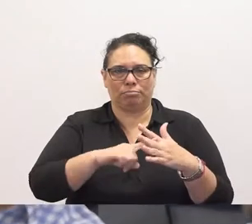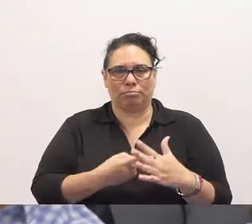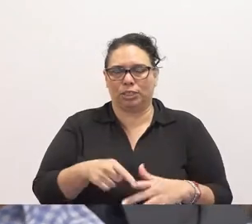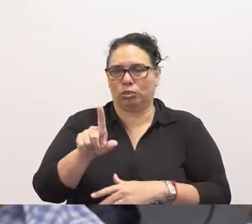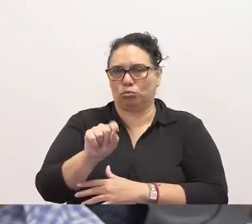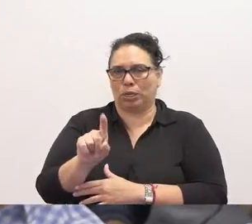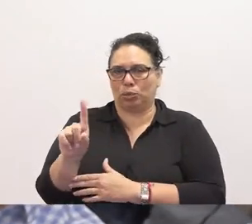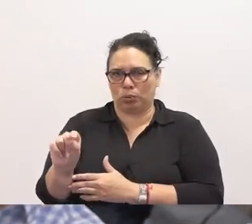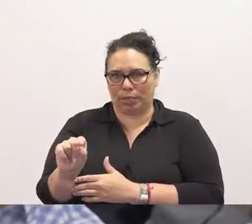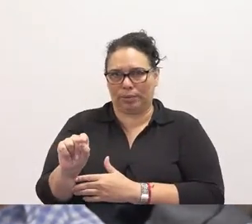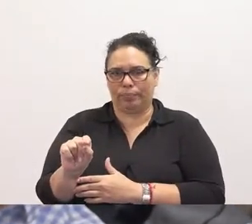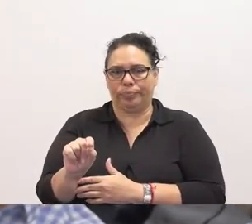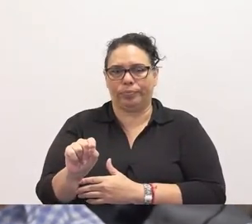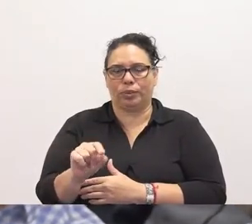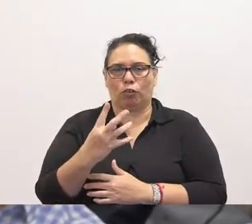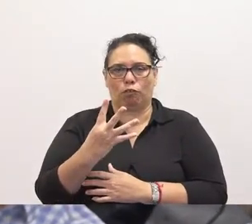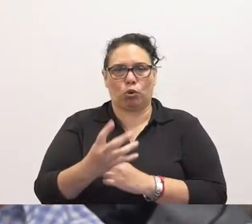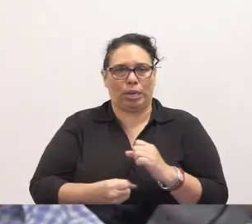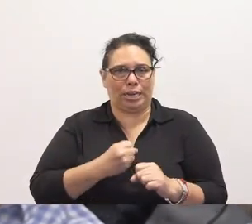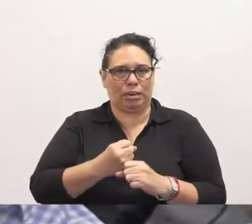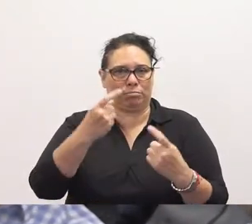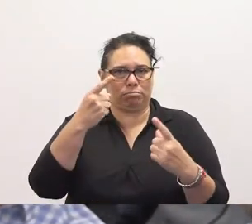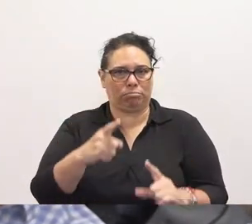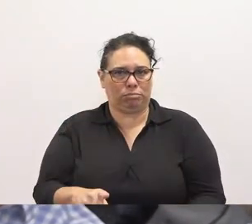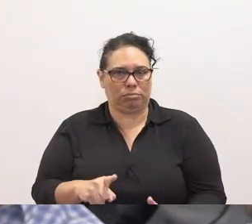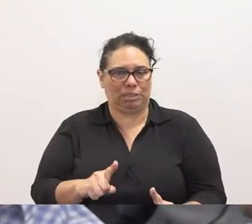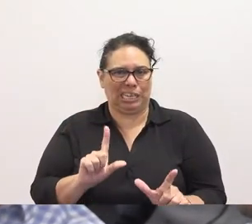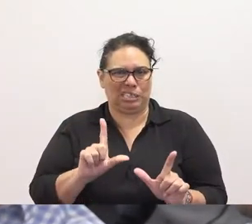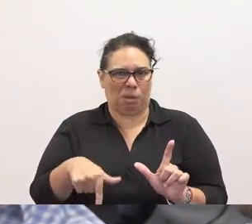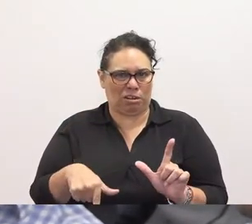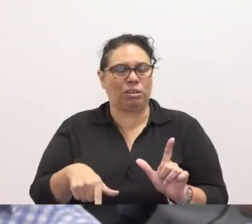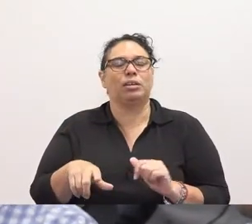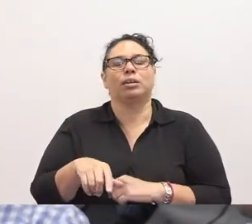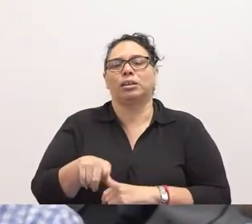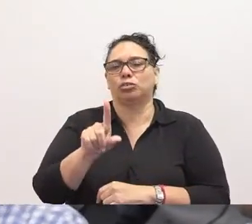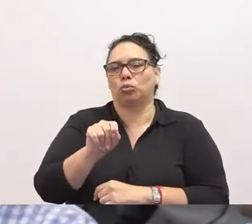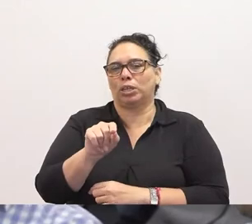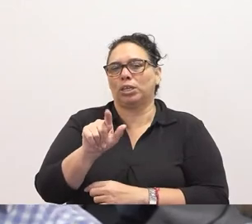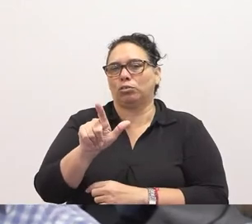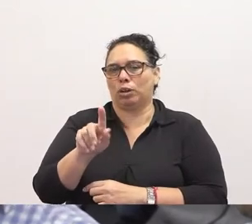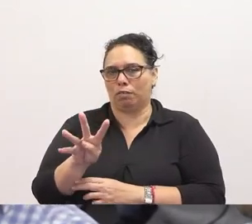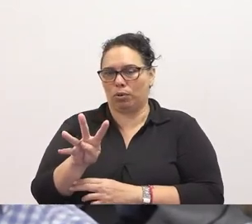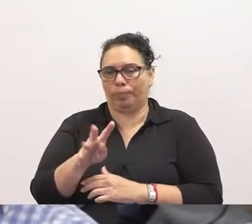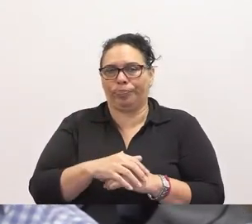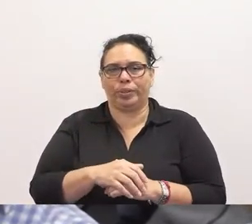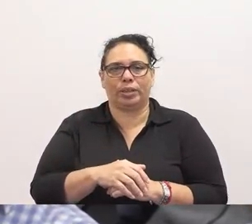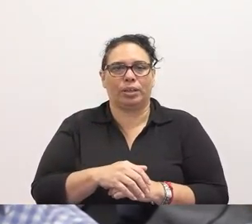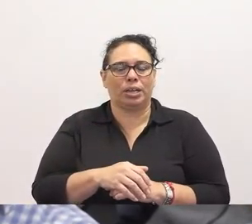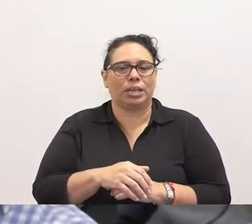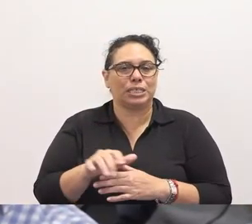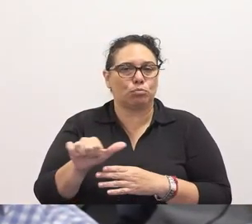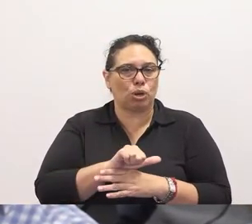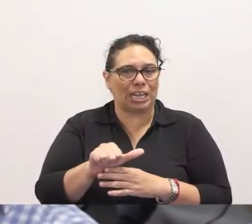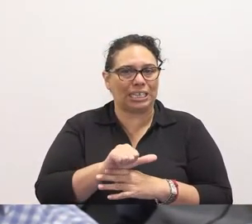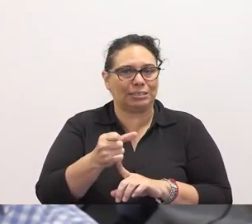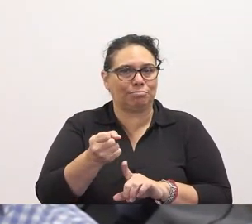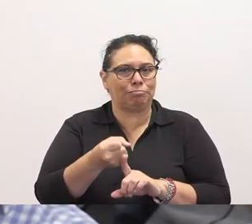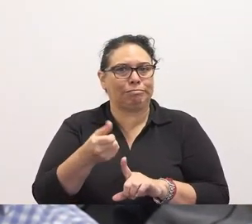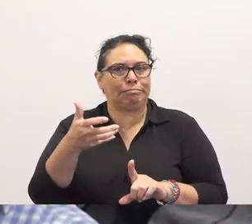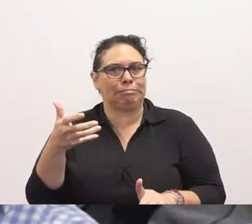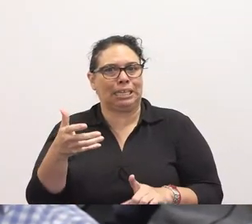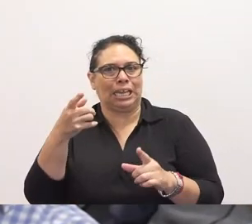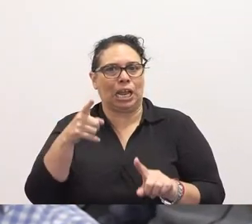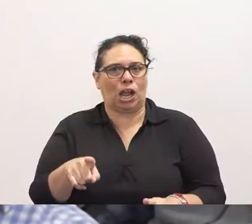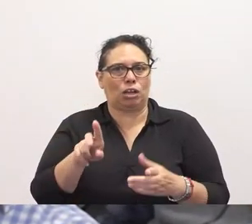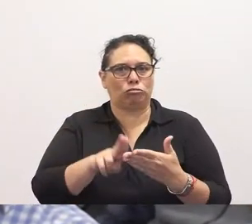2020 and was a 4-year agreement expiring in 2024. There has been a practice of extending her contract